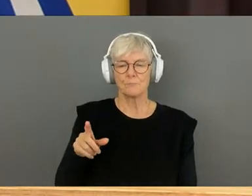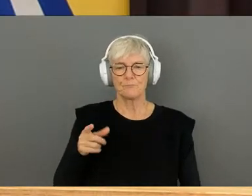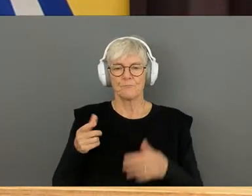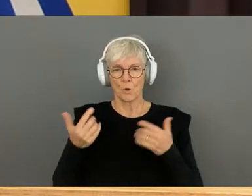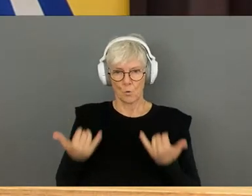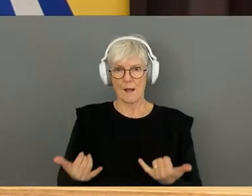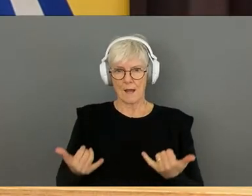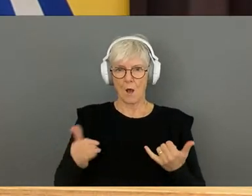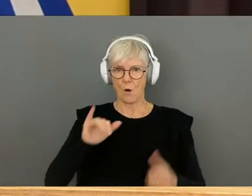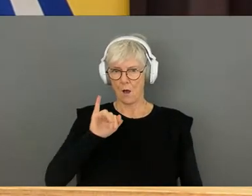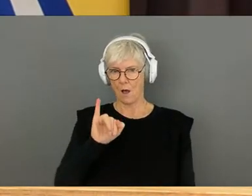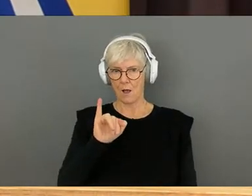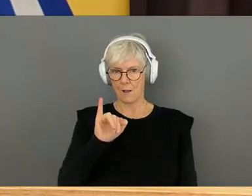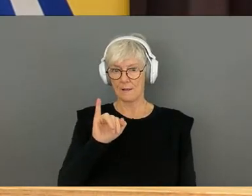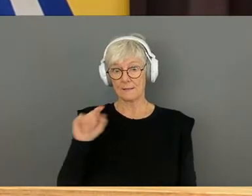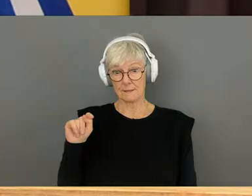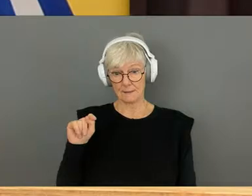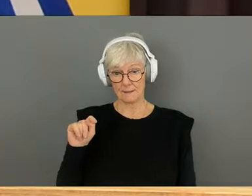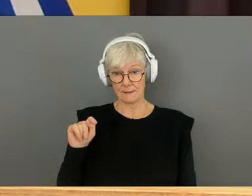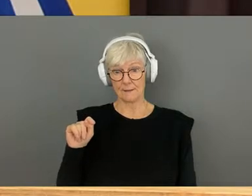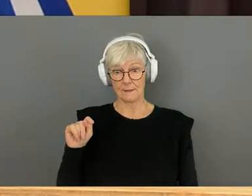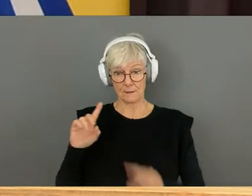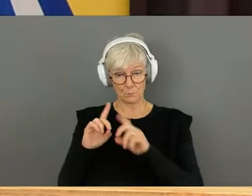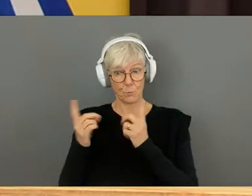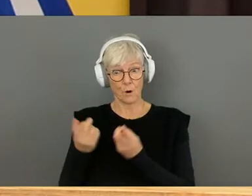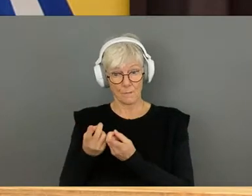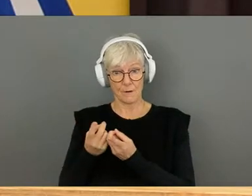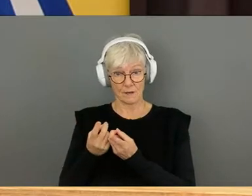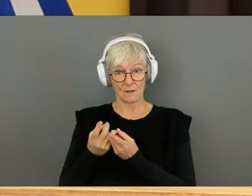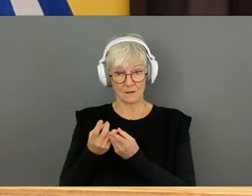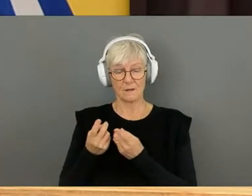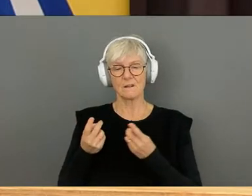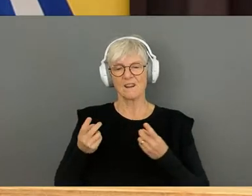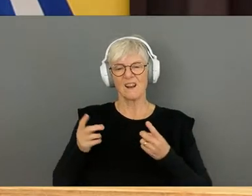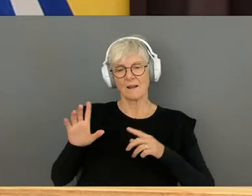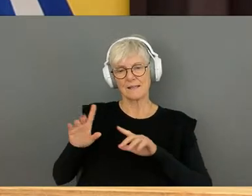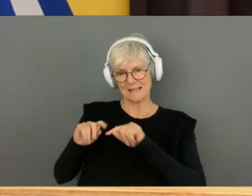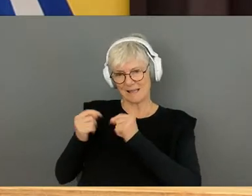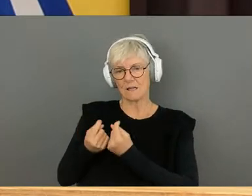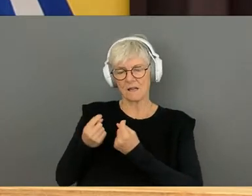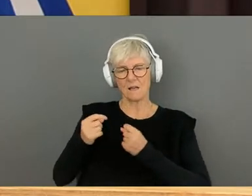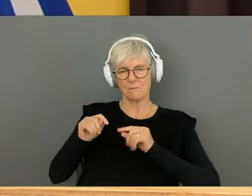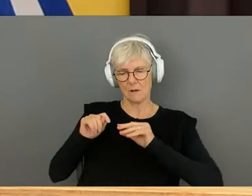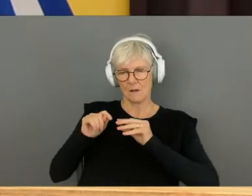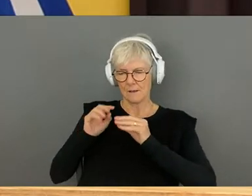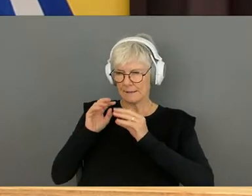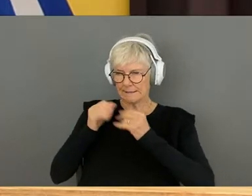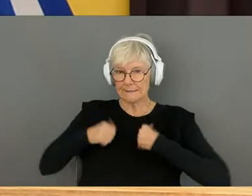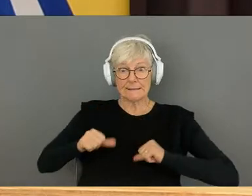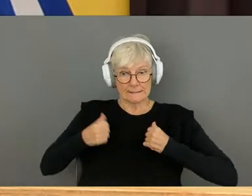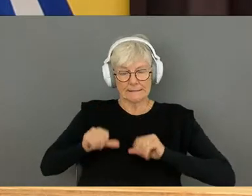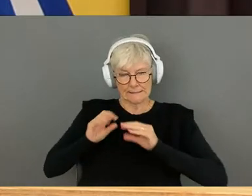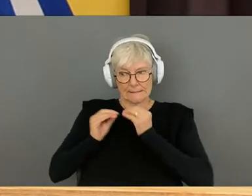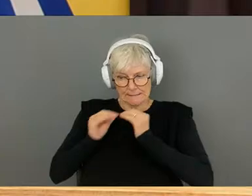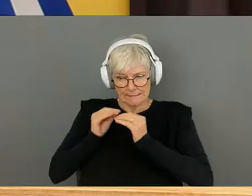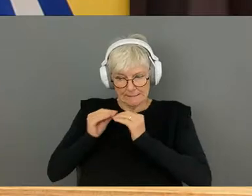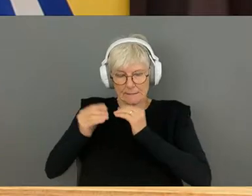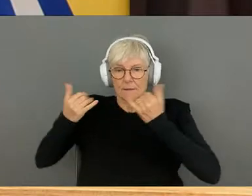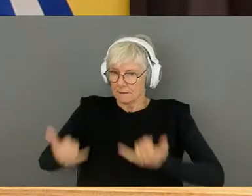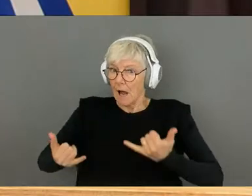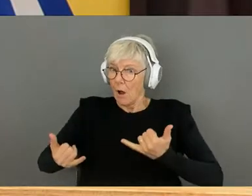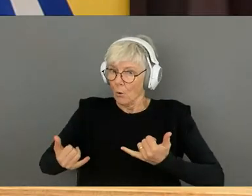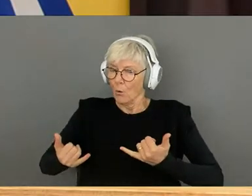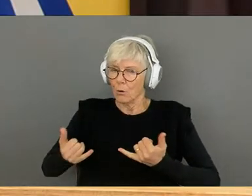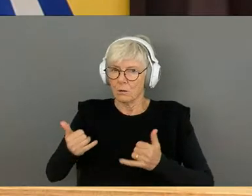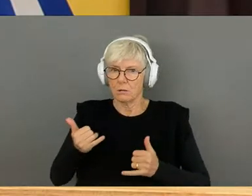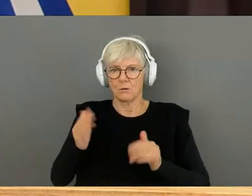IT department and a number of folks are actually working on getting that fixed as soon as possible. So hopefully that's imminent, and